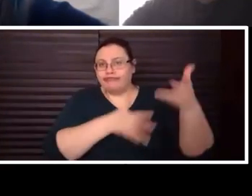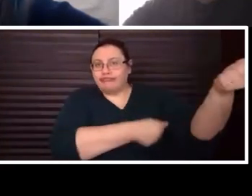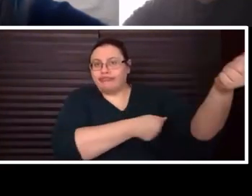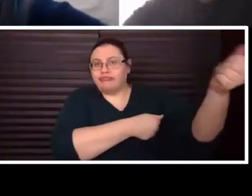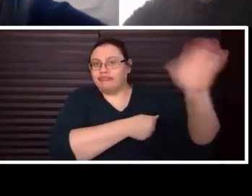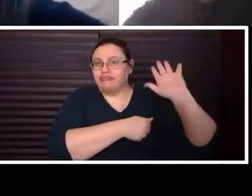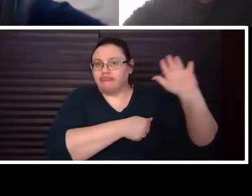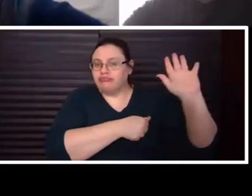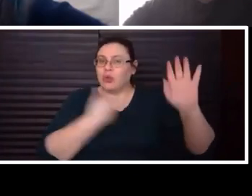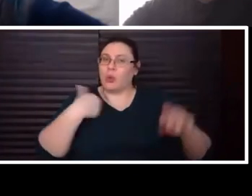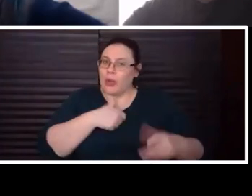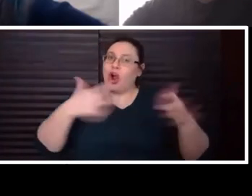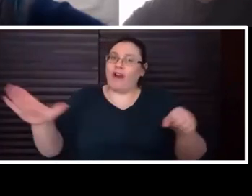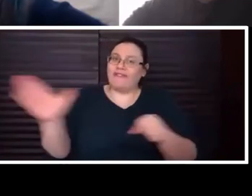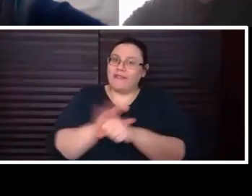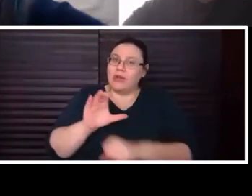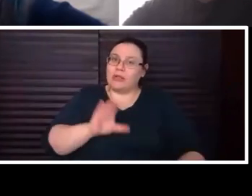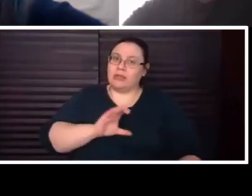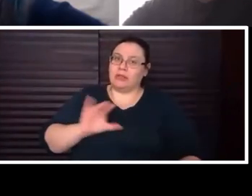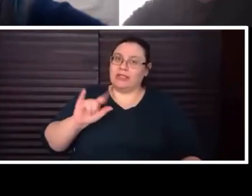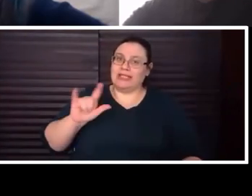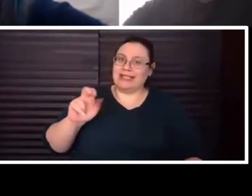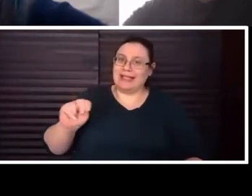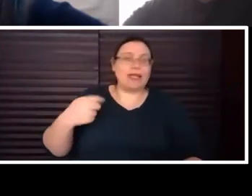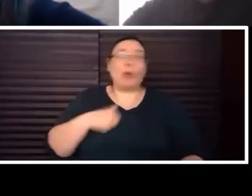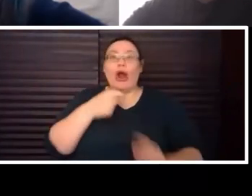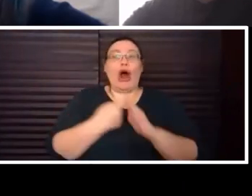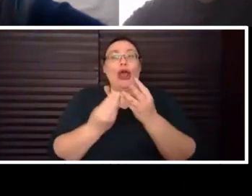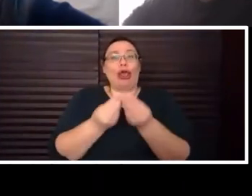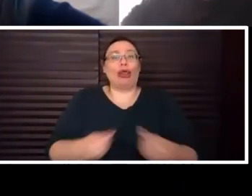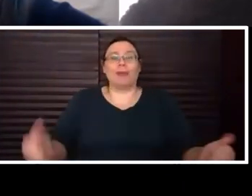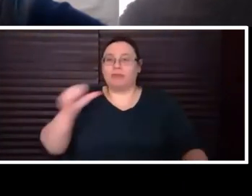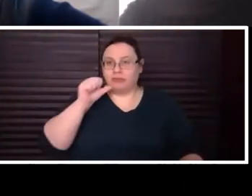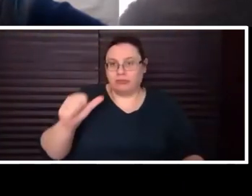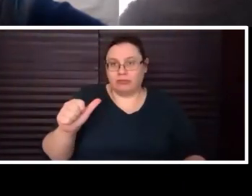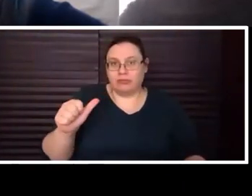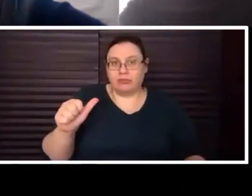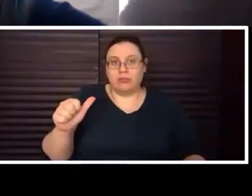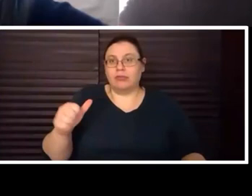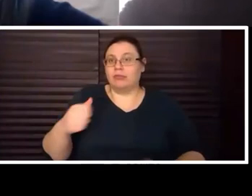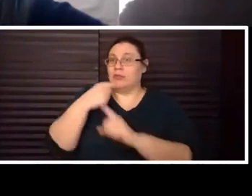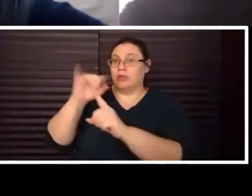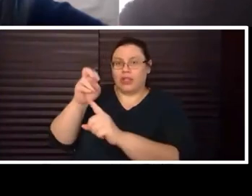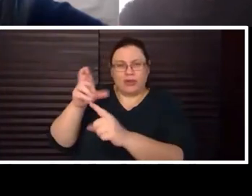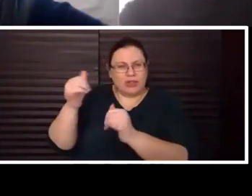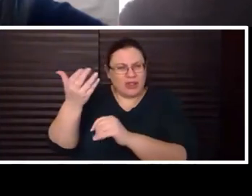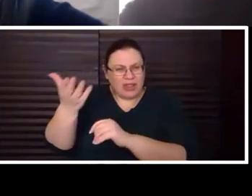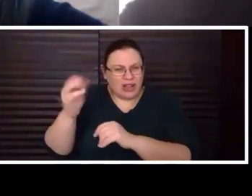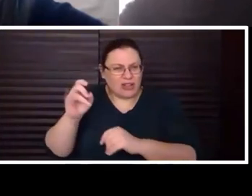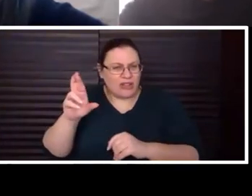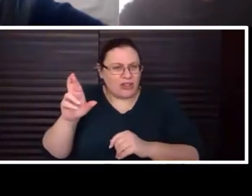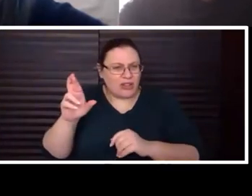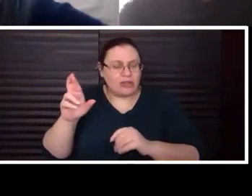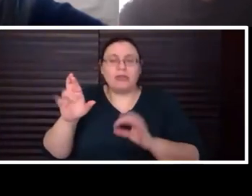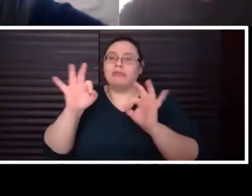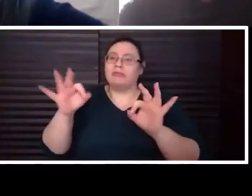full citizens and we are not going away. And I say that to Jennifer, if she's still there, thank you for